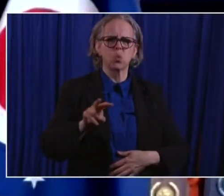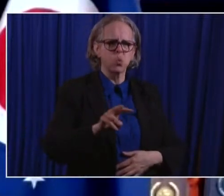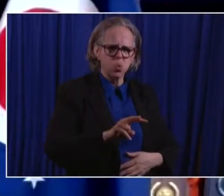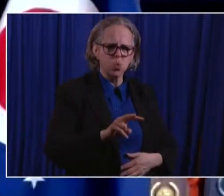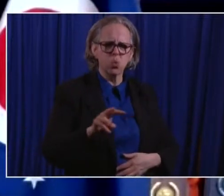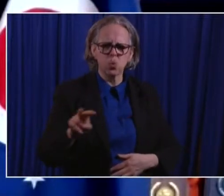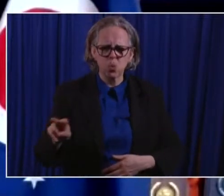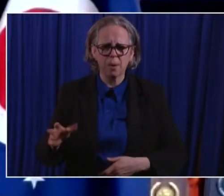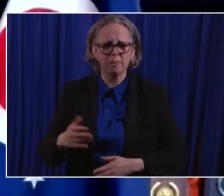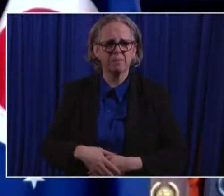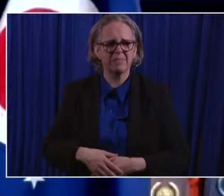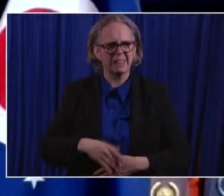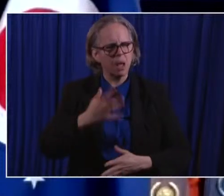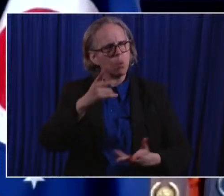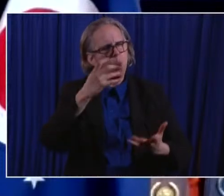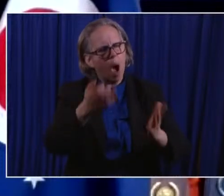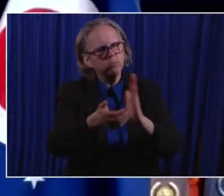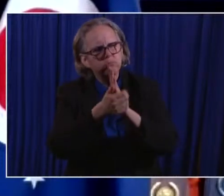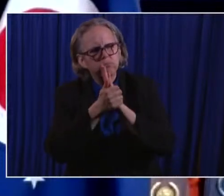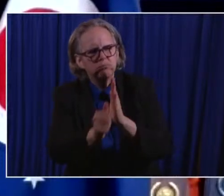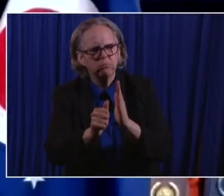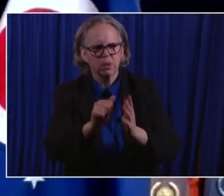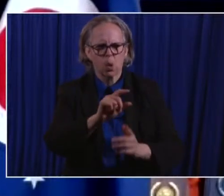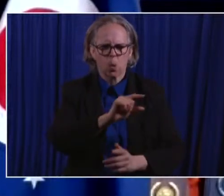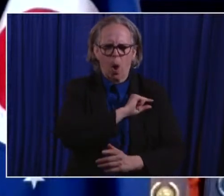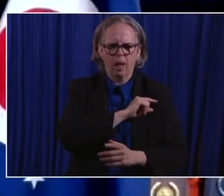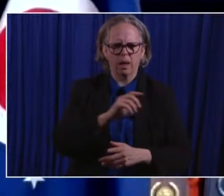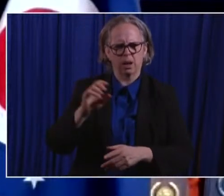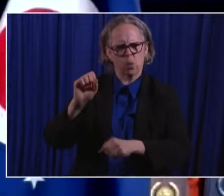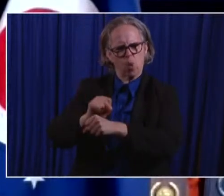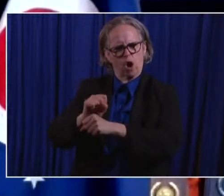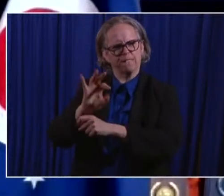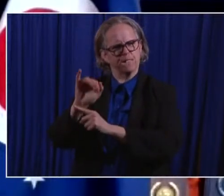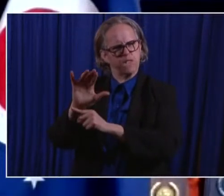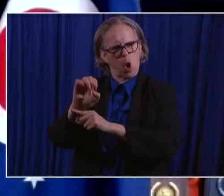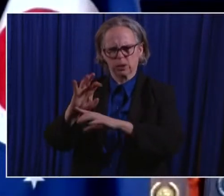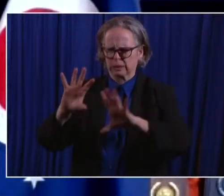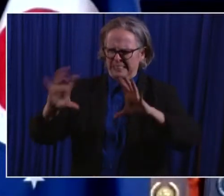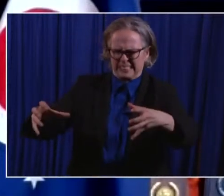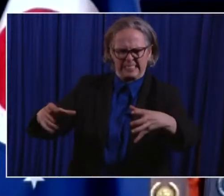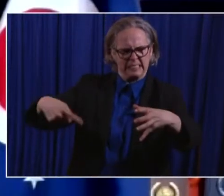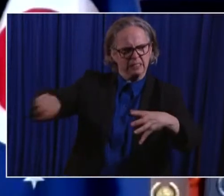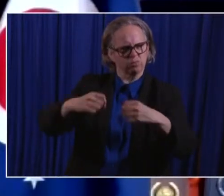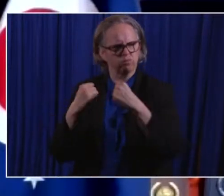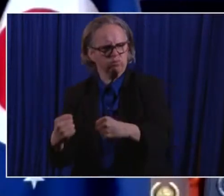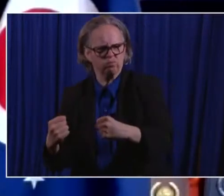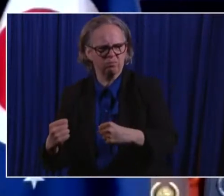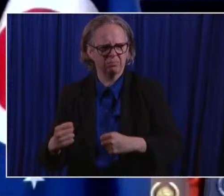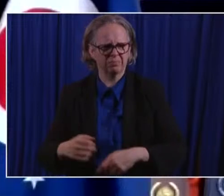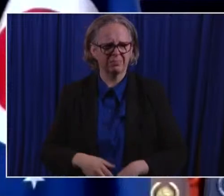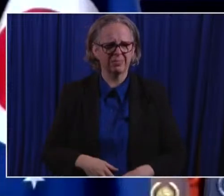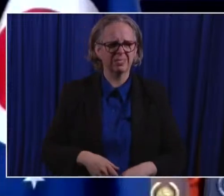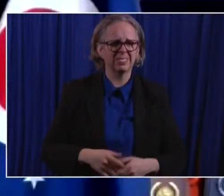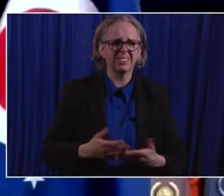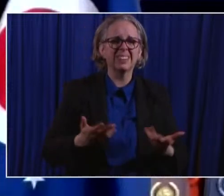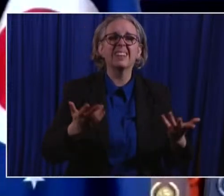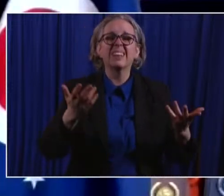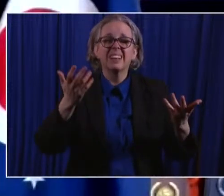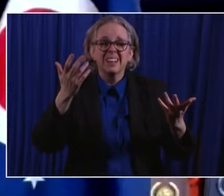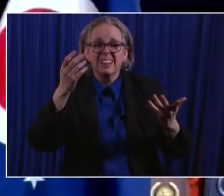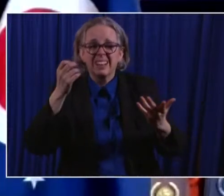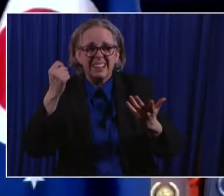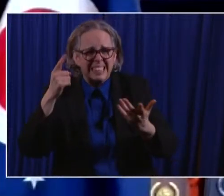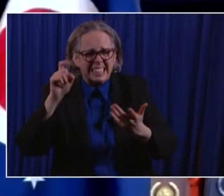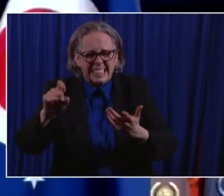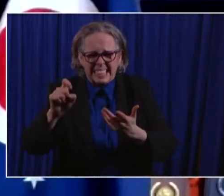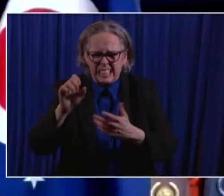to winning these deals, winning these expansions. You can't create a job until you have somebody who's qualified and prepared